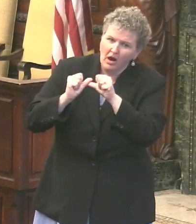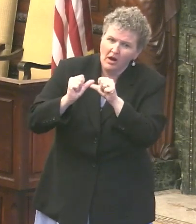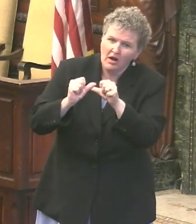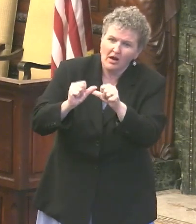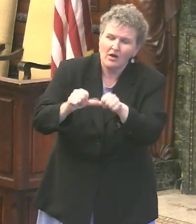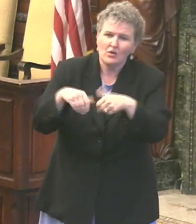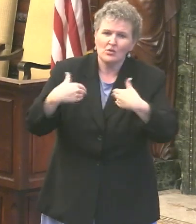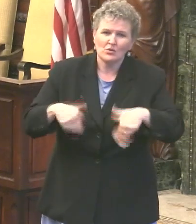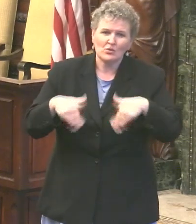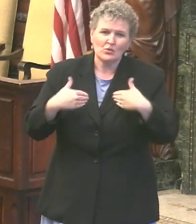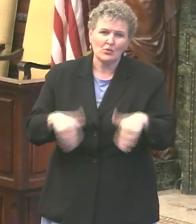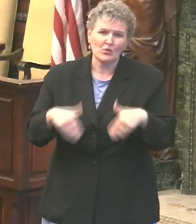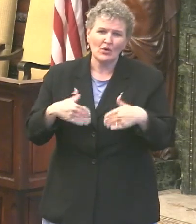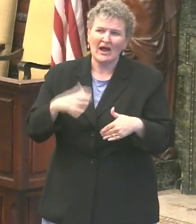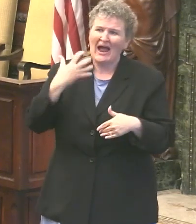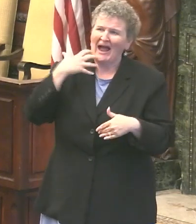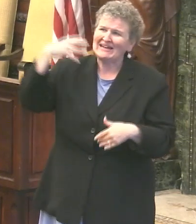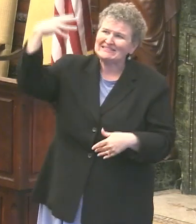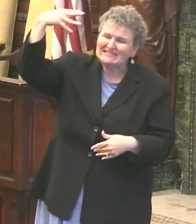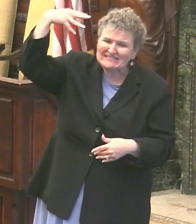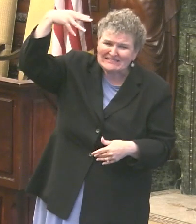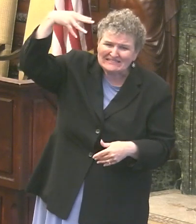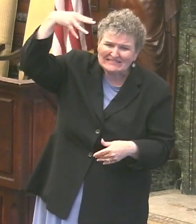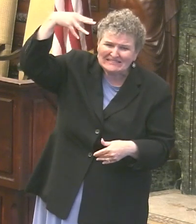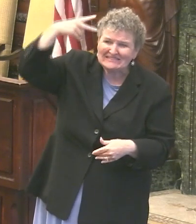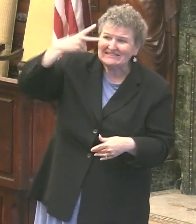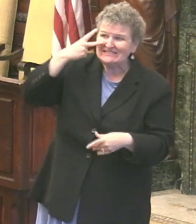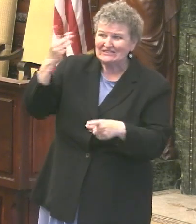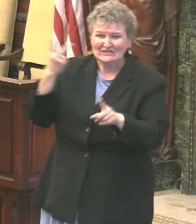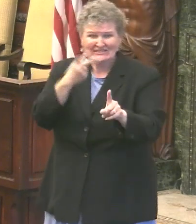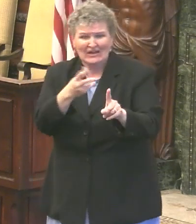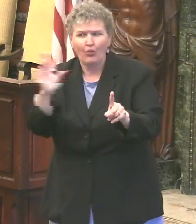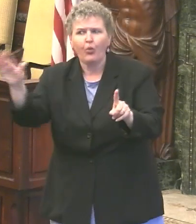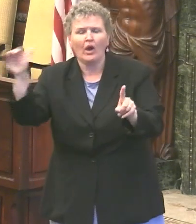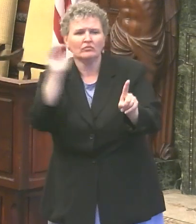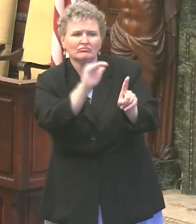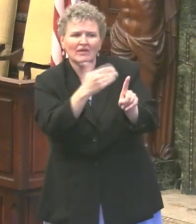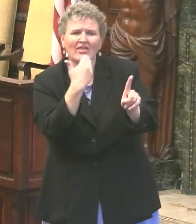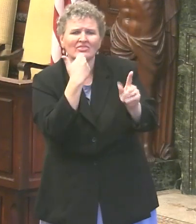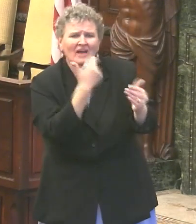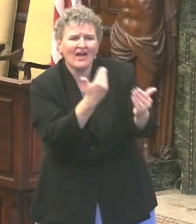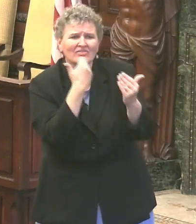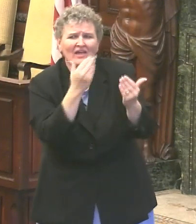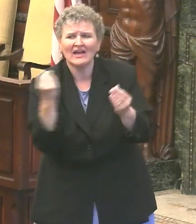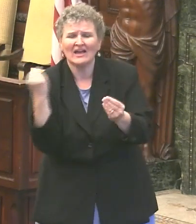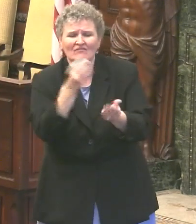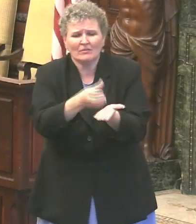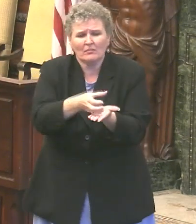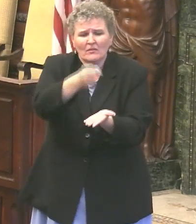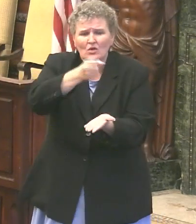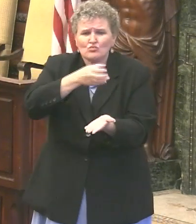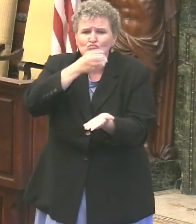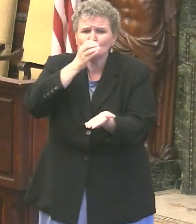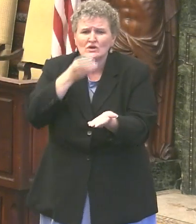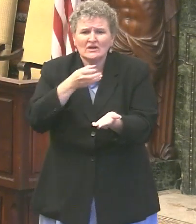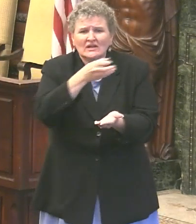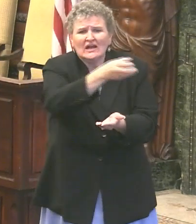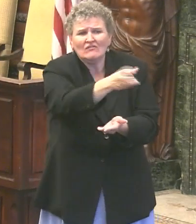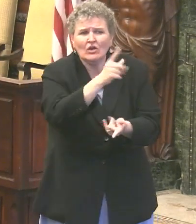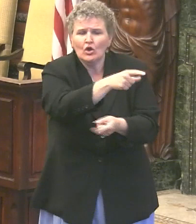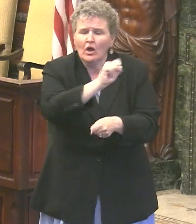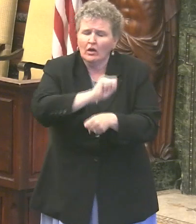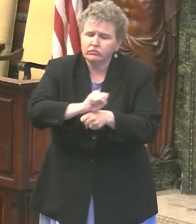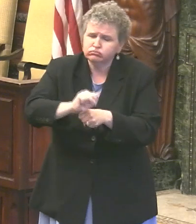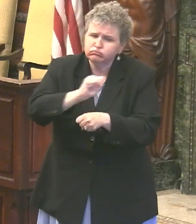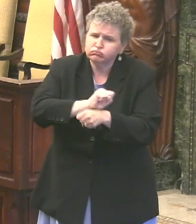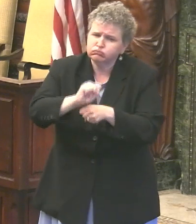job. If you see your trash collectors, please thank them and give them a bottle of water if you can. They have been working during an extremely difficult time. You can